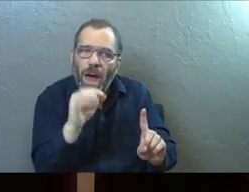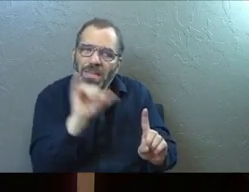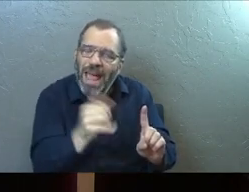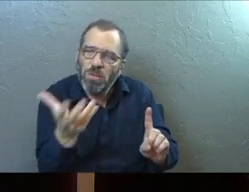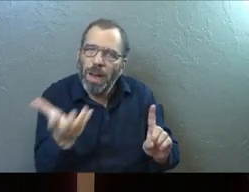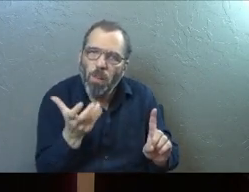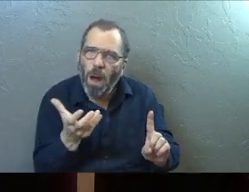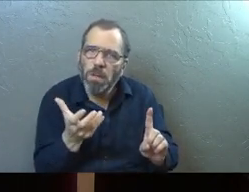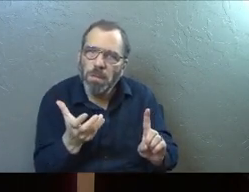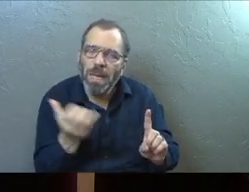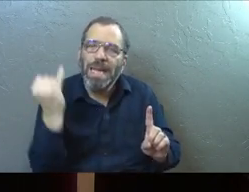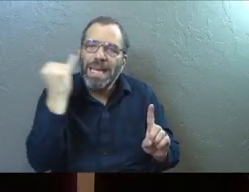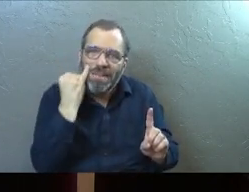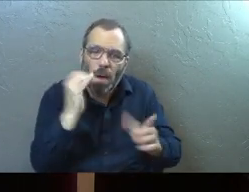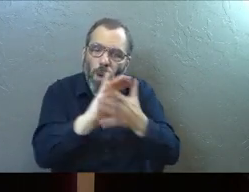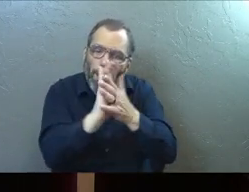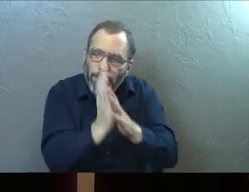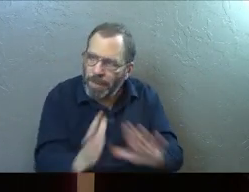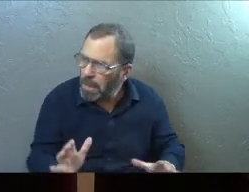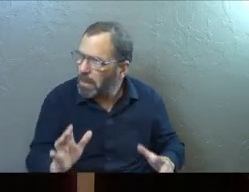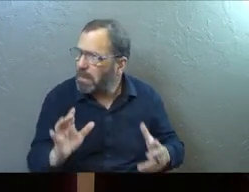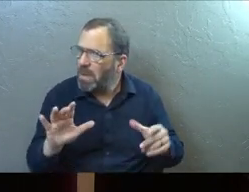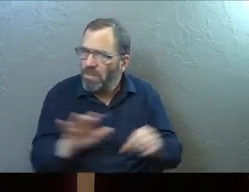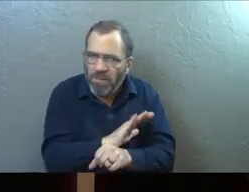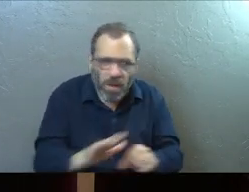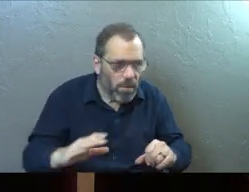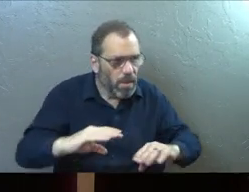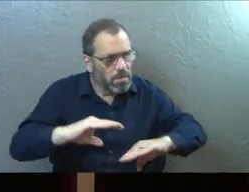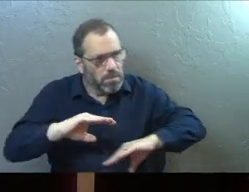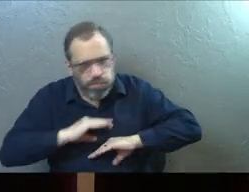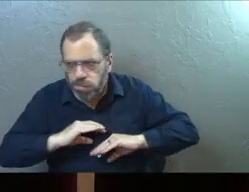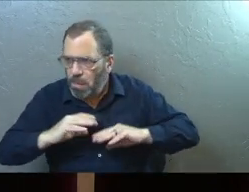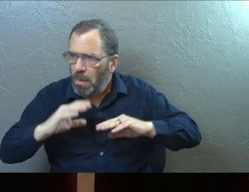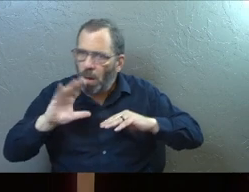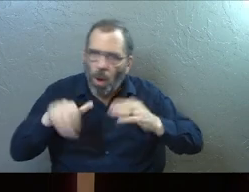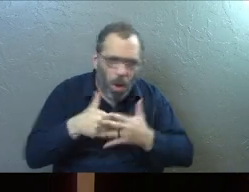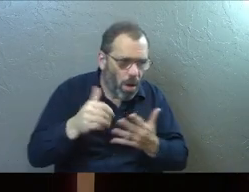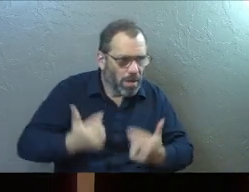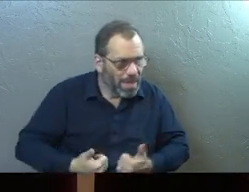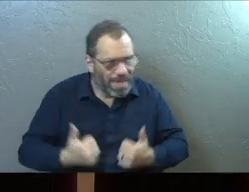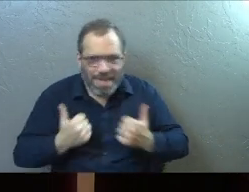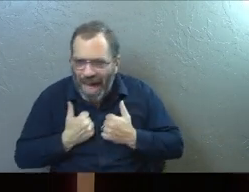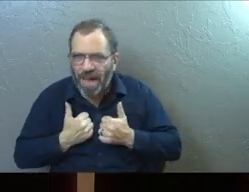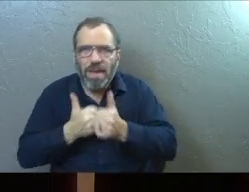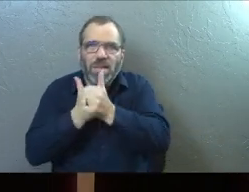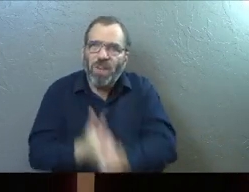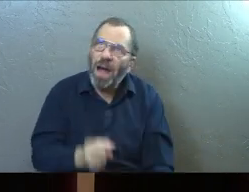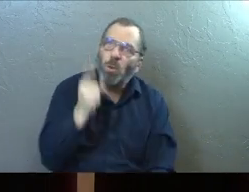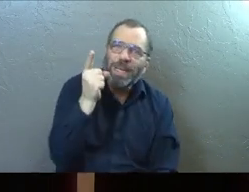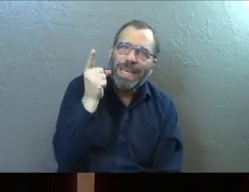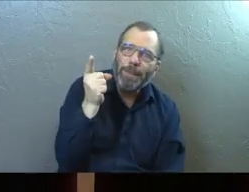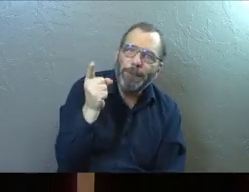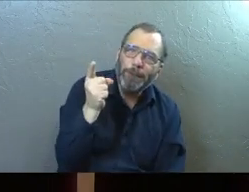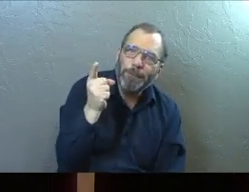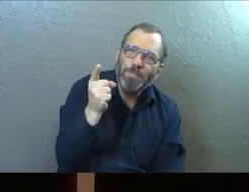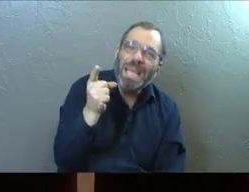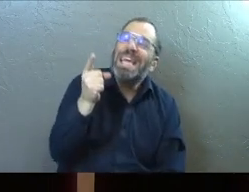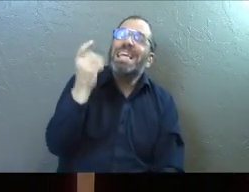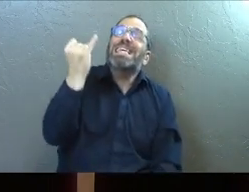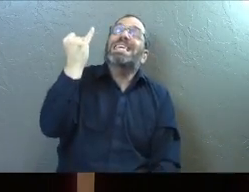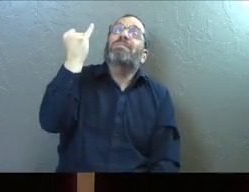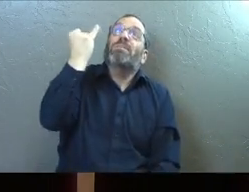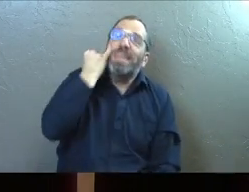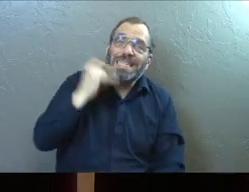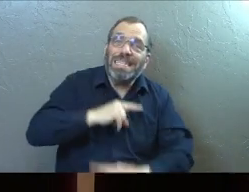that's what I want. If I want peace, if I want fulfillment, if I want to have that kind of life, it's following where he's leading, even if